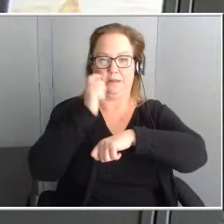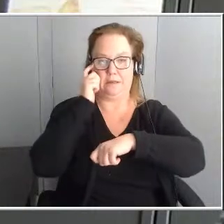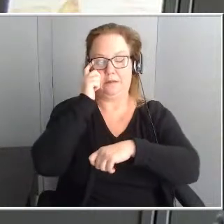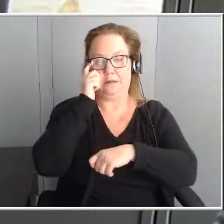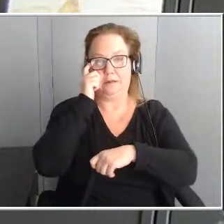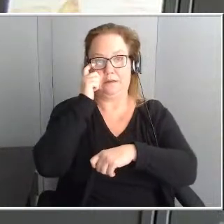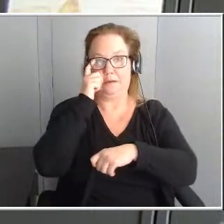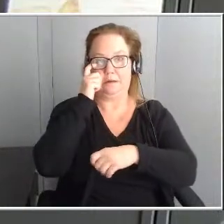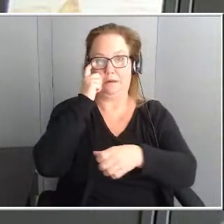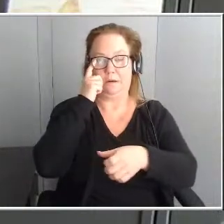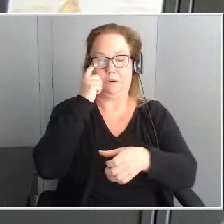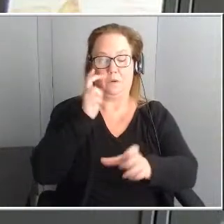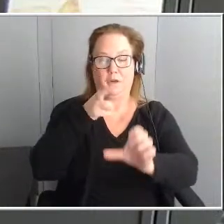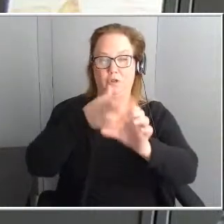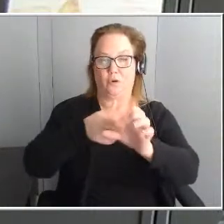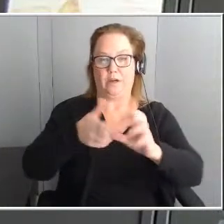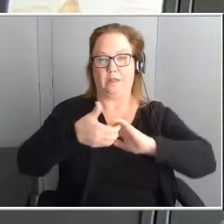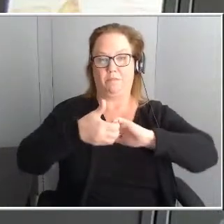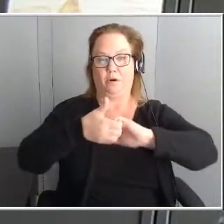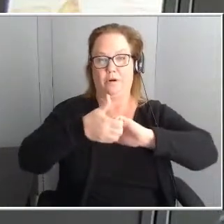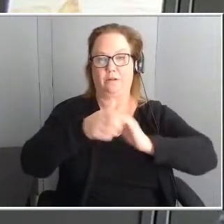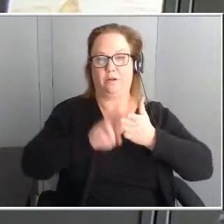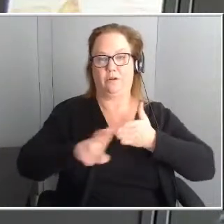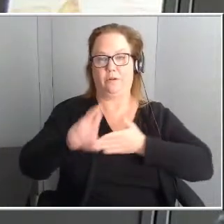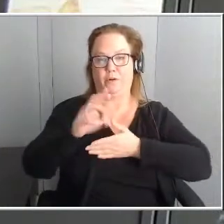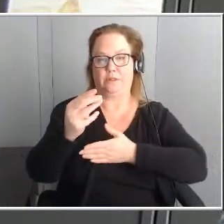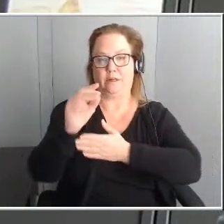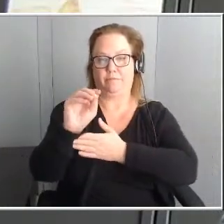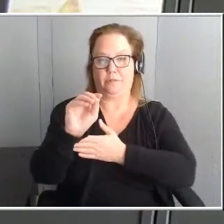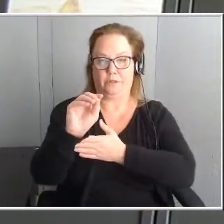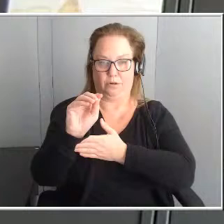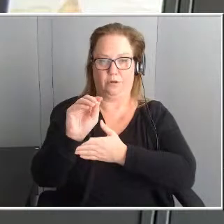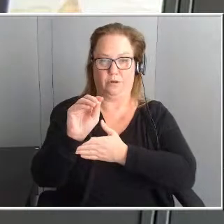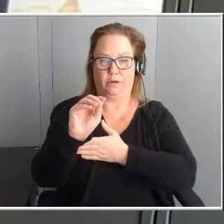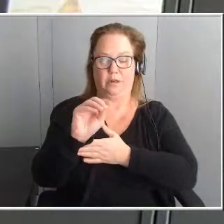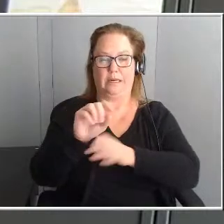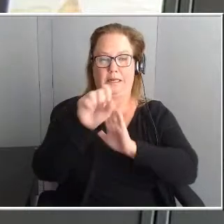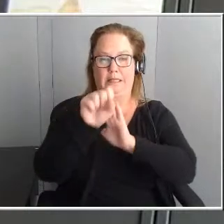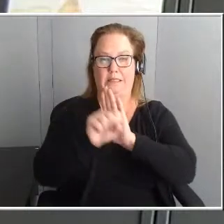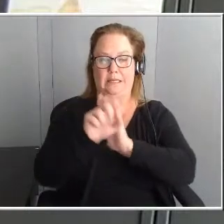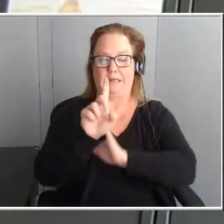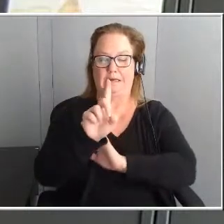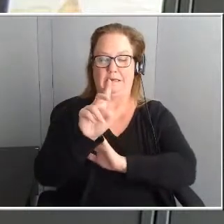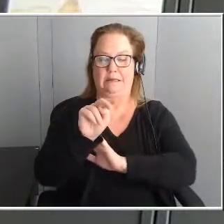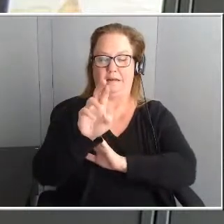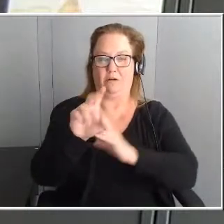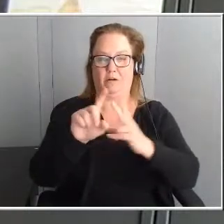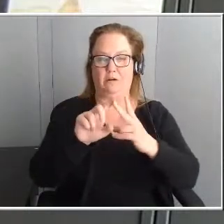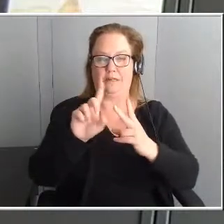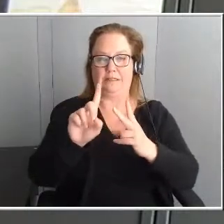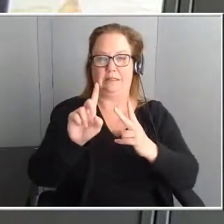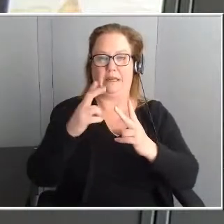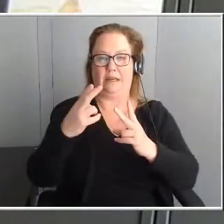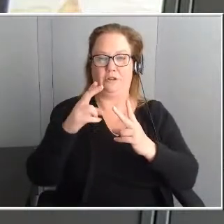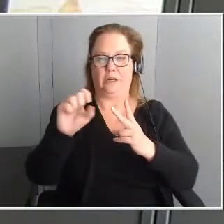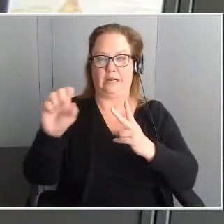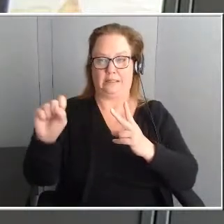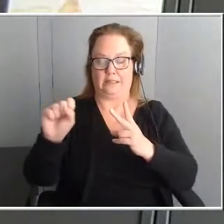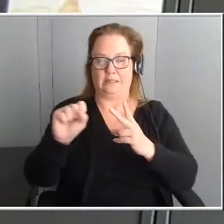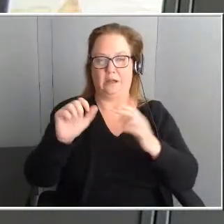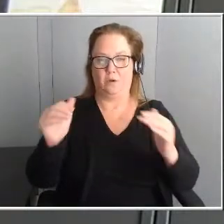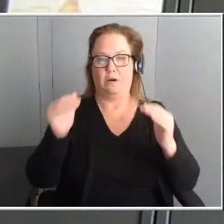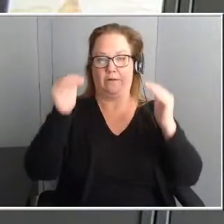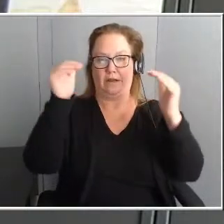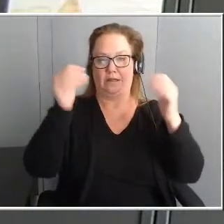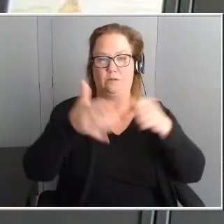really early in this partnership between the University of Missouri and the state DNR and DHSS. So we're pretty advanced.